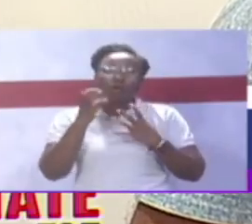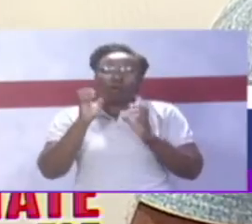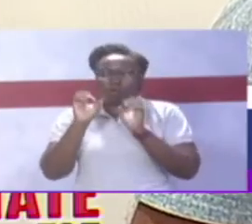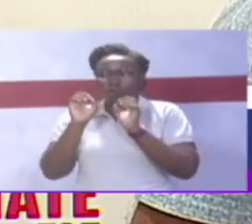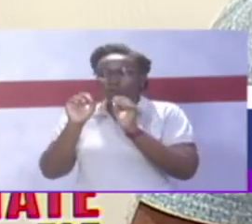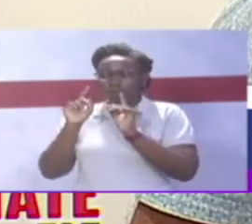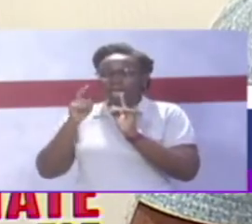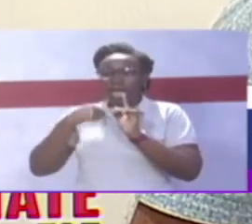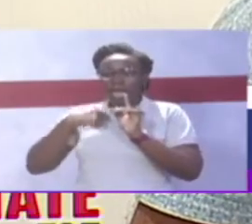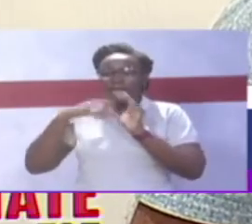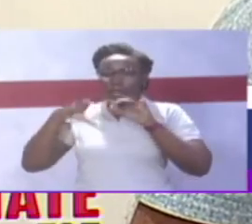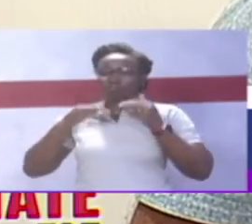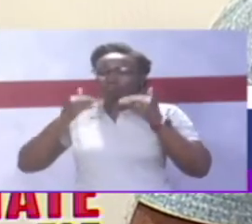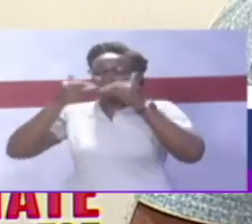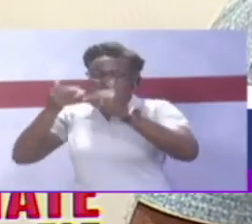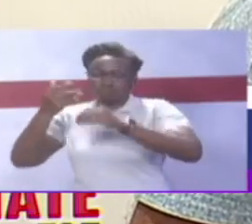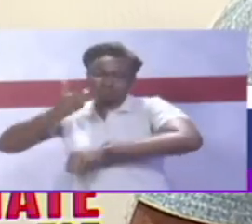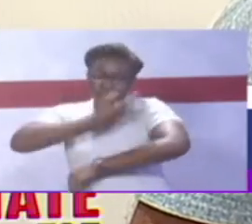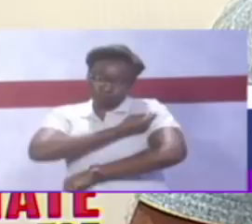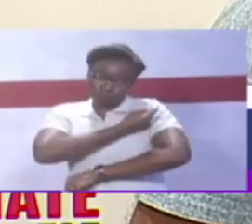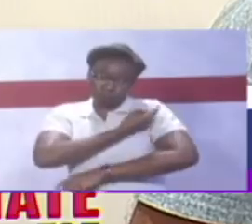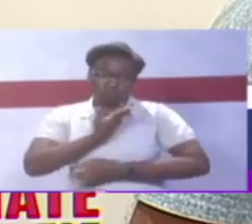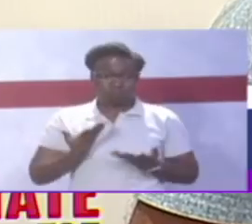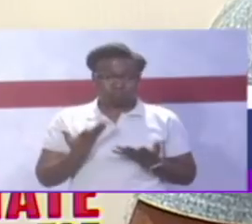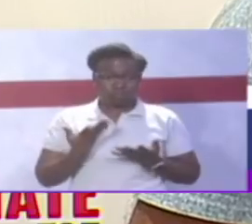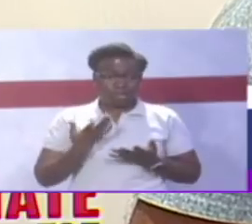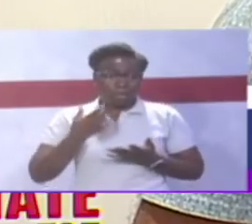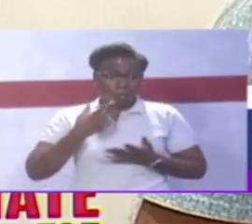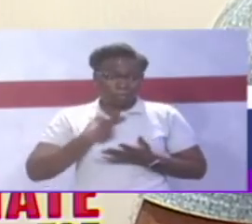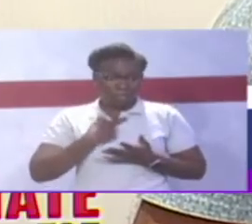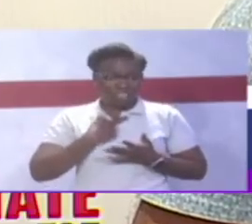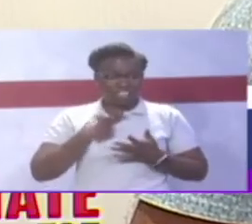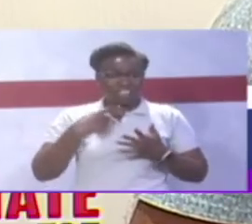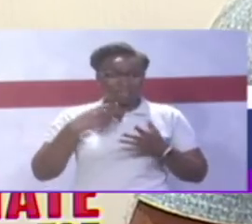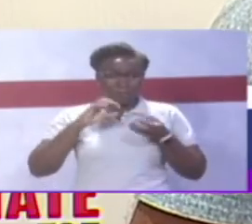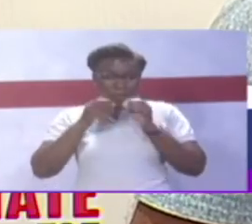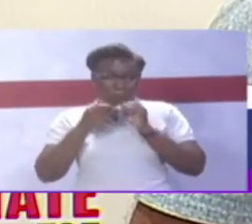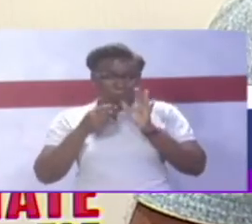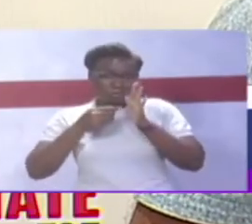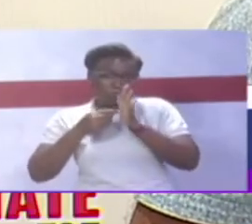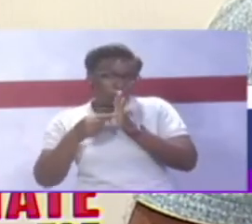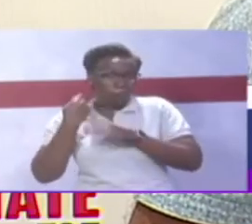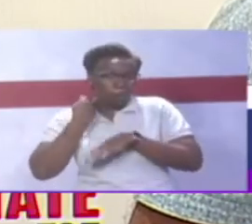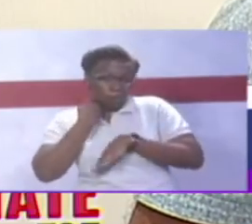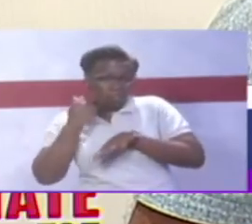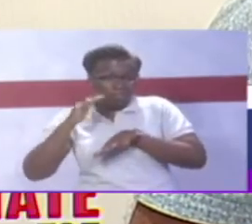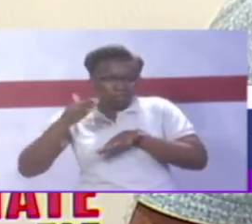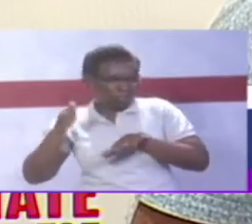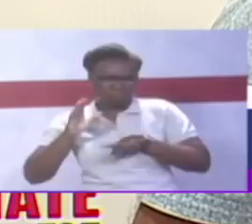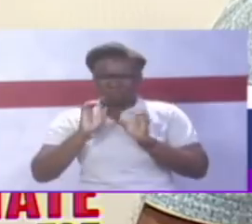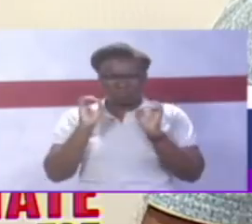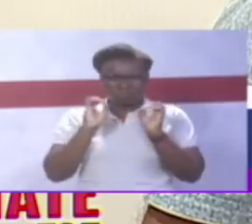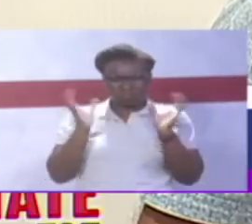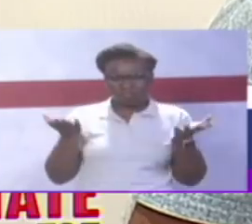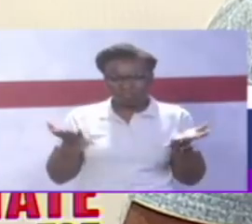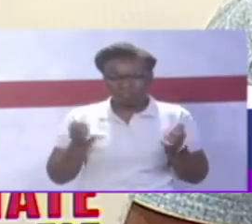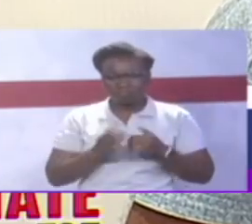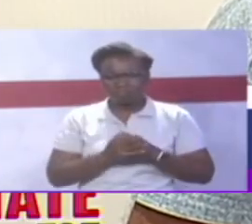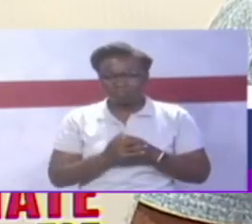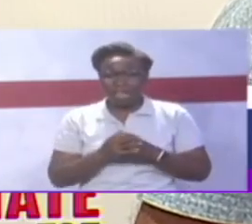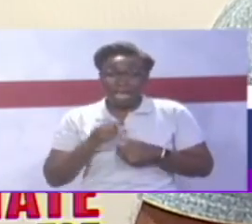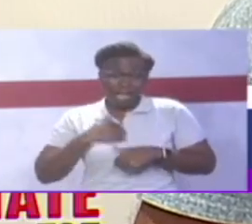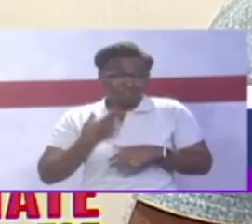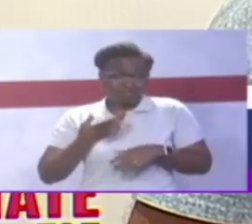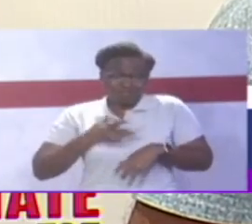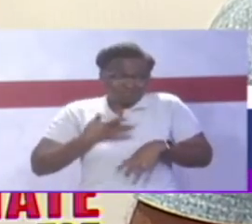the vaccine. I had no side effects from it or anything, and I'm feeling